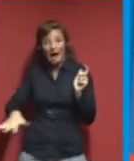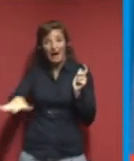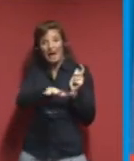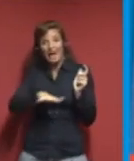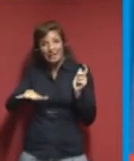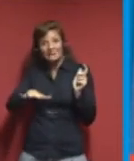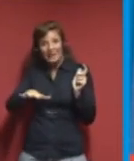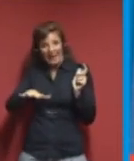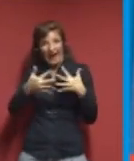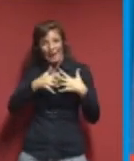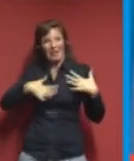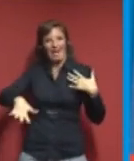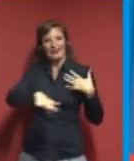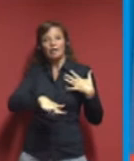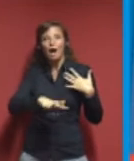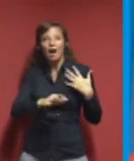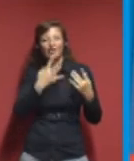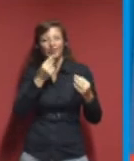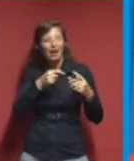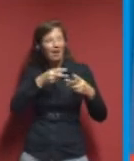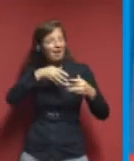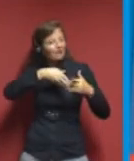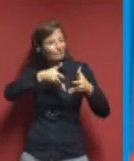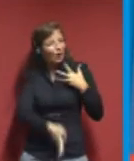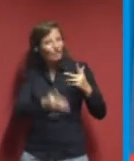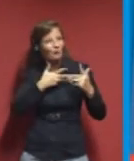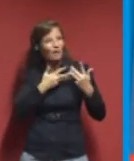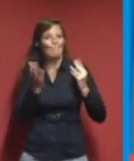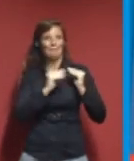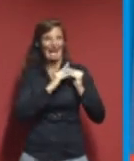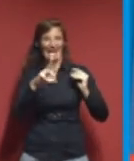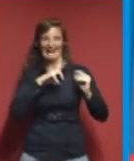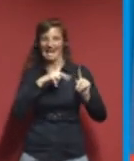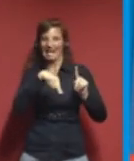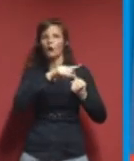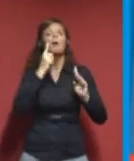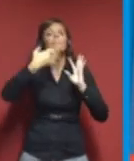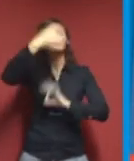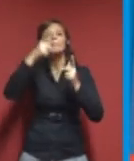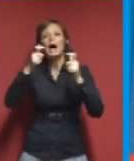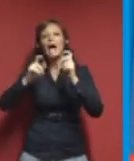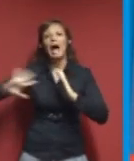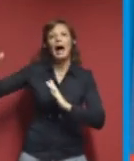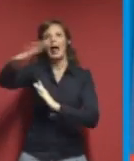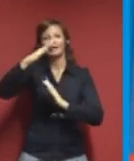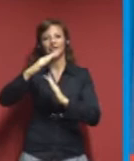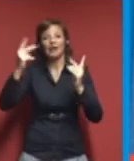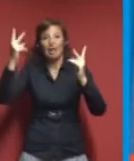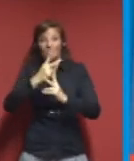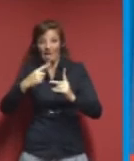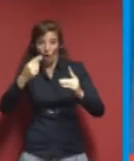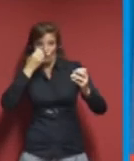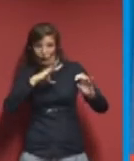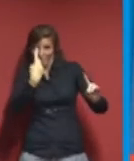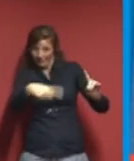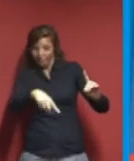sure that's globally as well. We were makers by necessity because farmers had to have workshops on their farms. They were far away from urban centers. They had